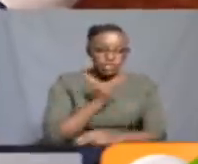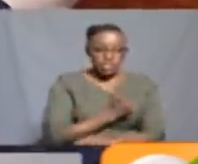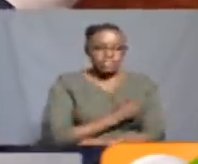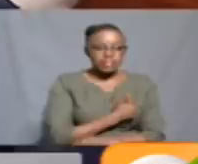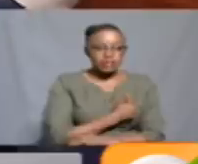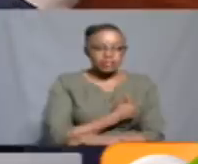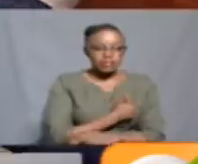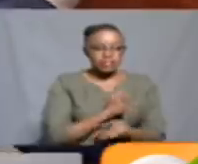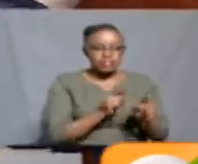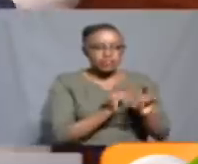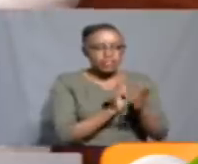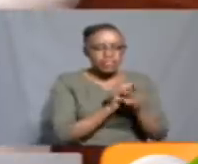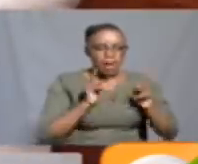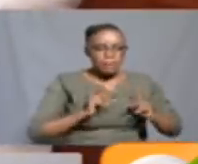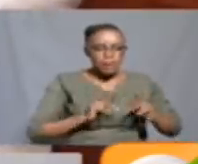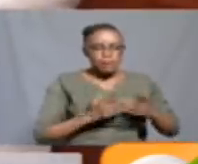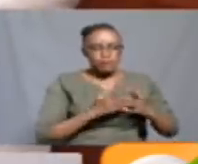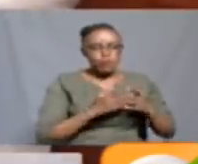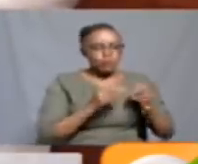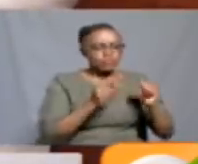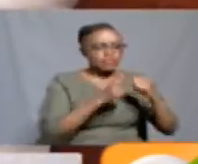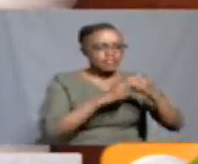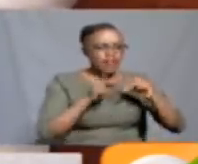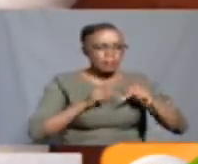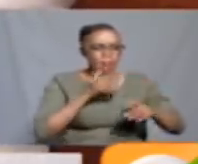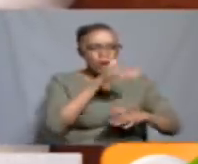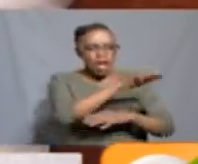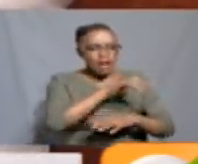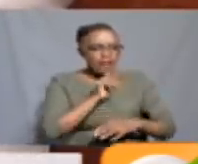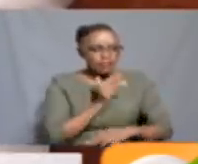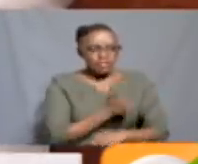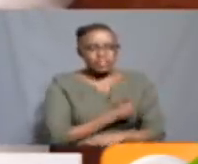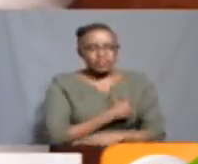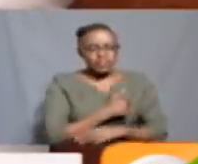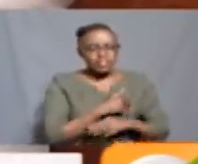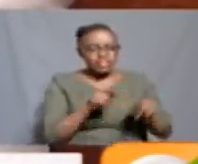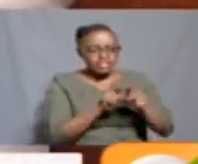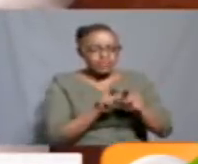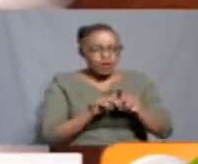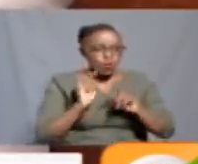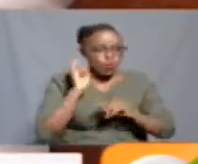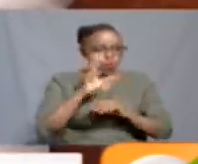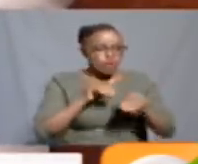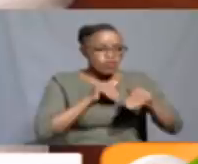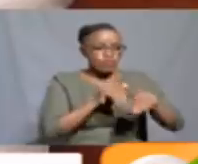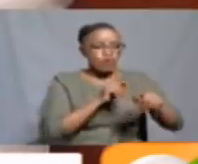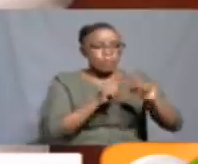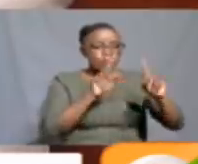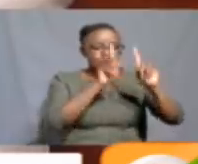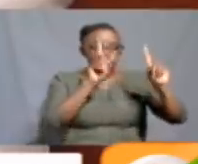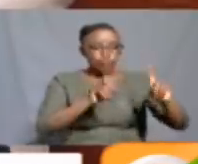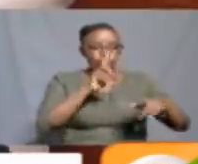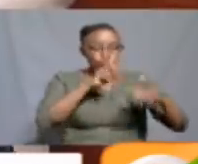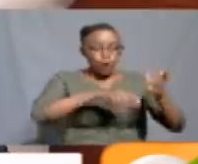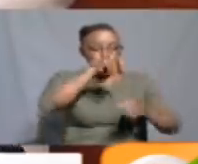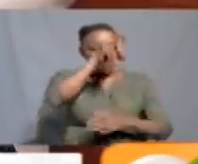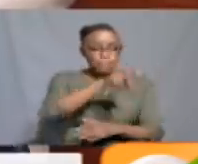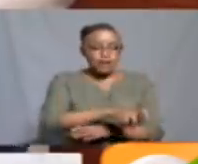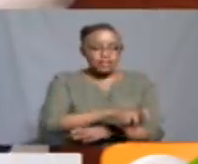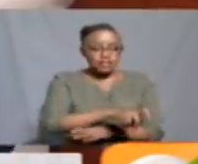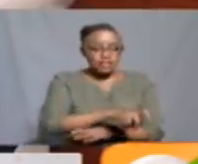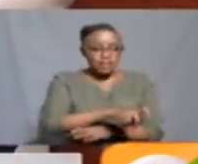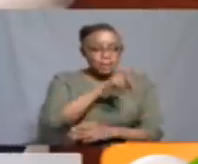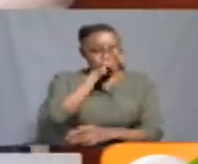the 5, 6 people, 7 people around us must fall in line. The question is that we must